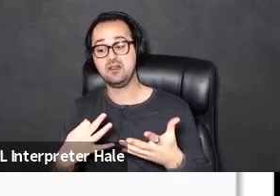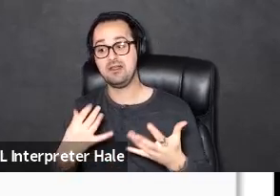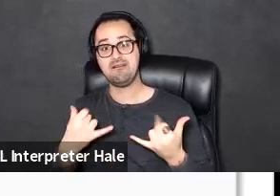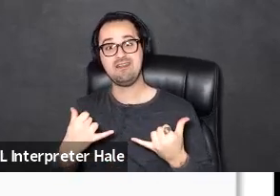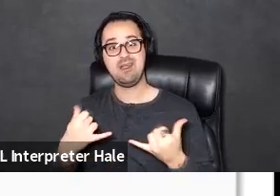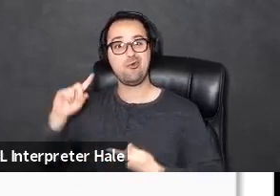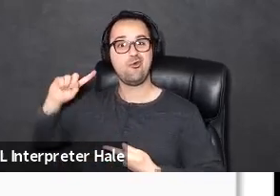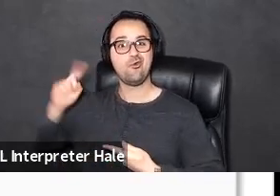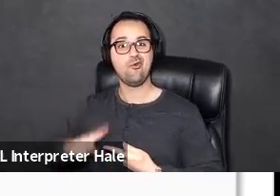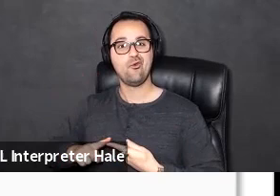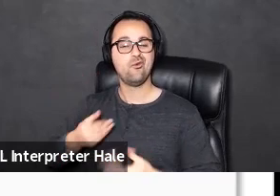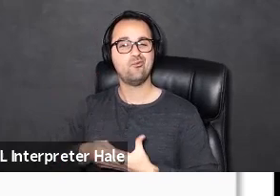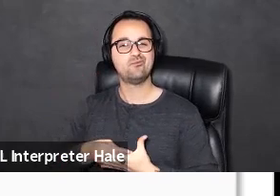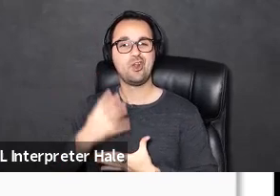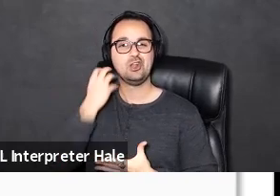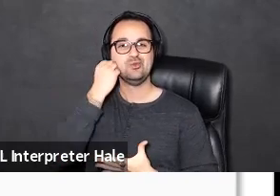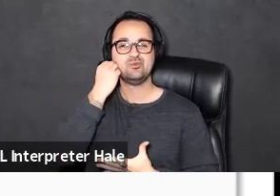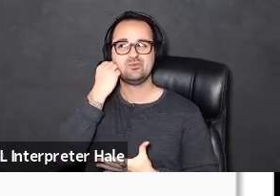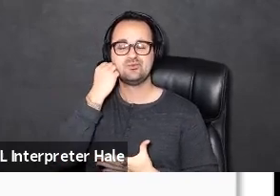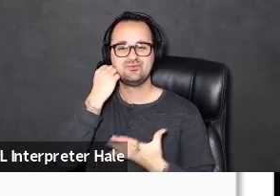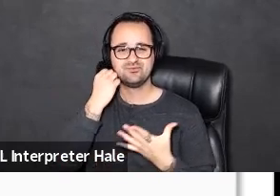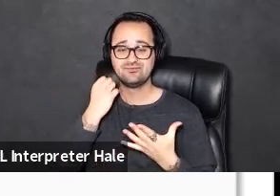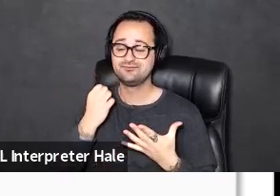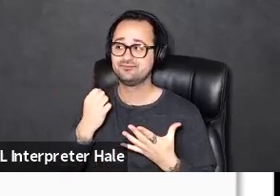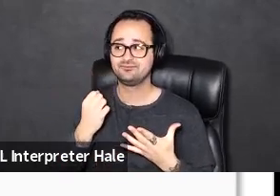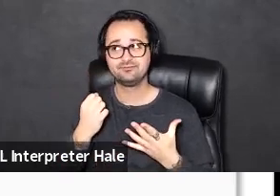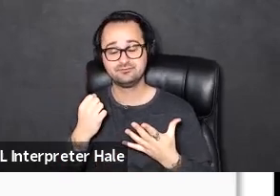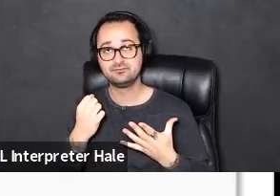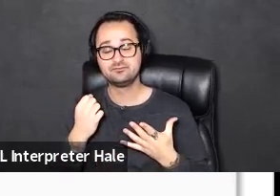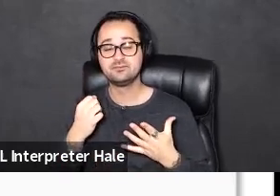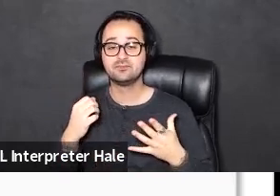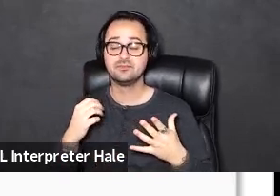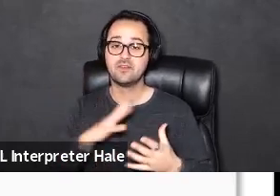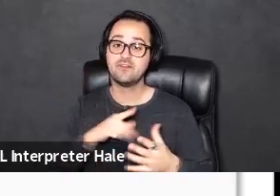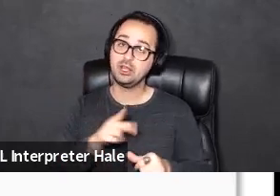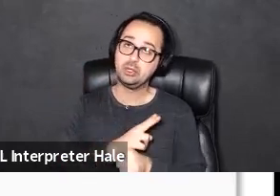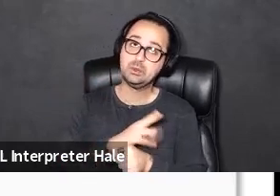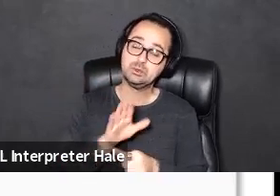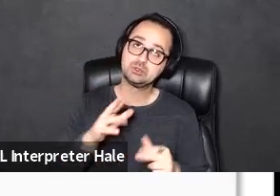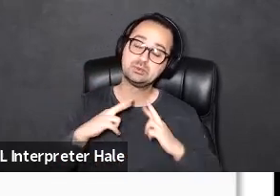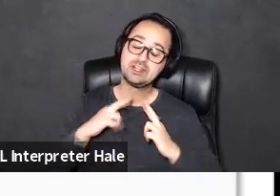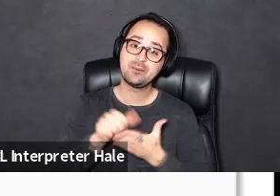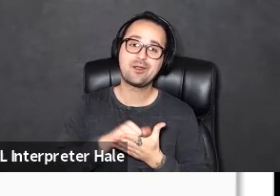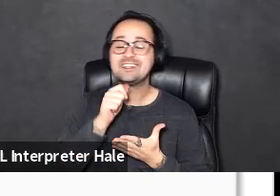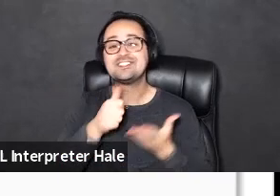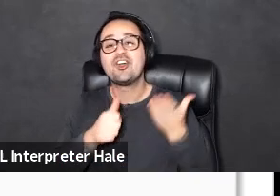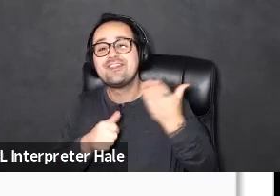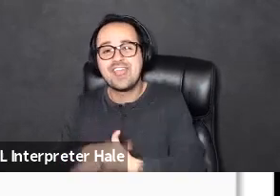all of the funds inside your retirement account? Then you did what you wanted to do, which is you lived and used your retirement account, but it's not there